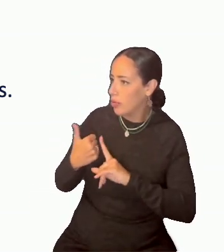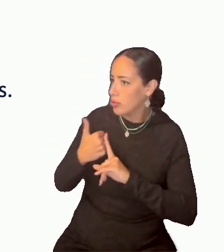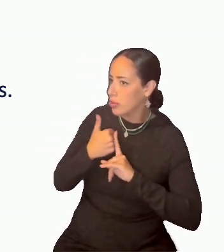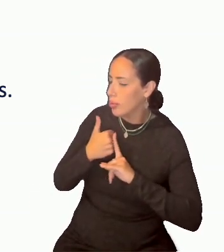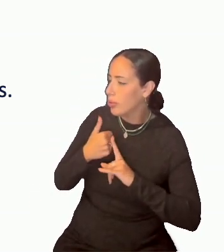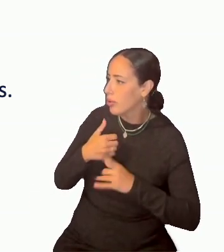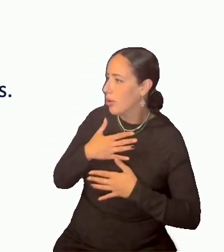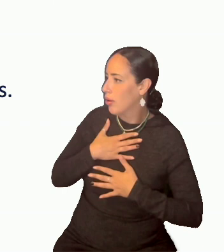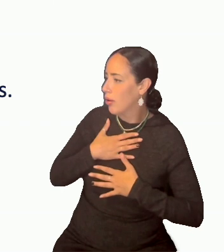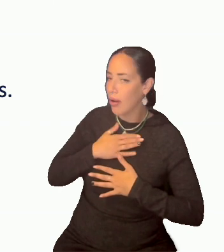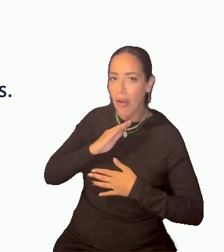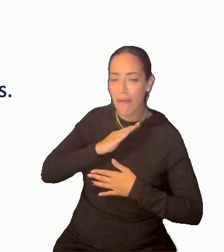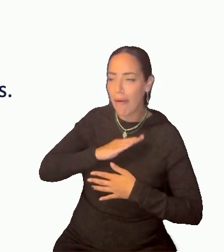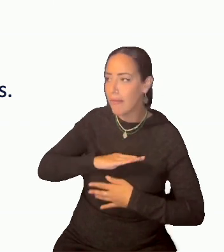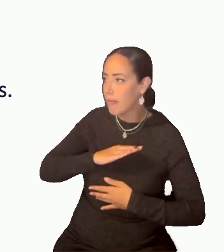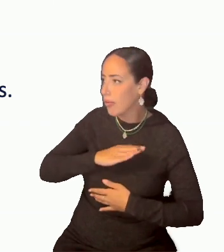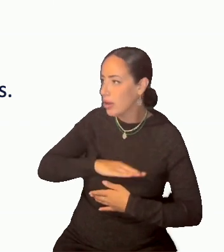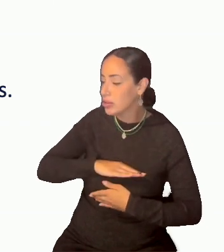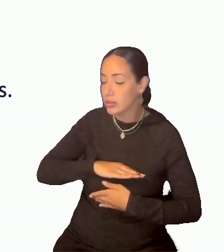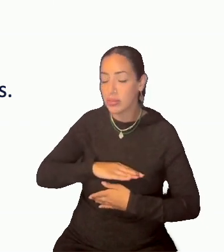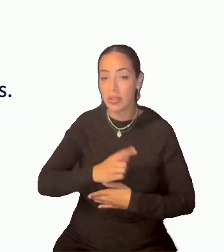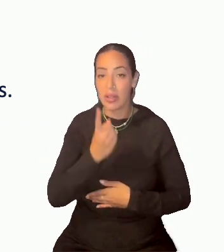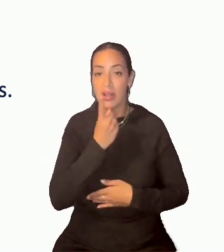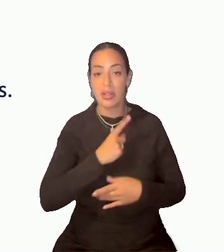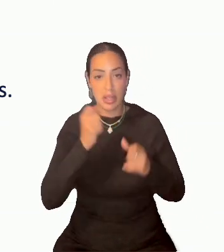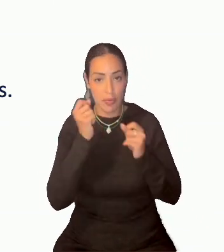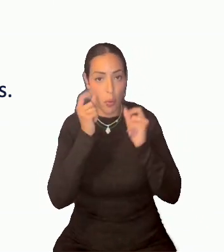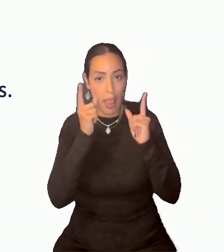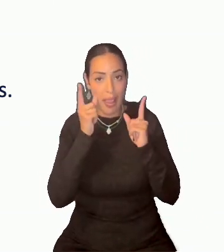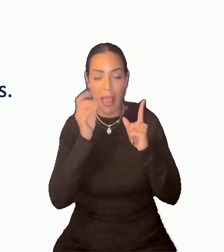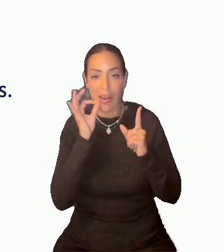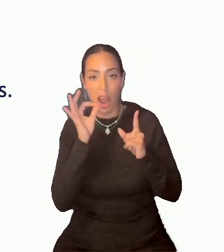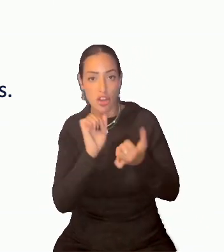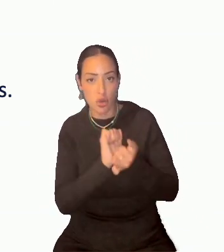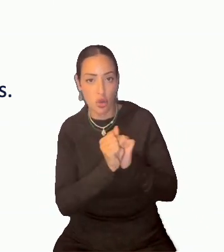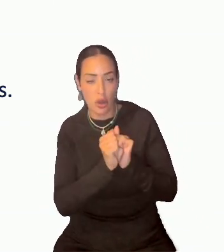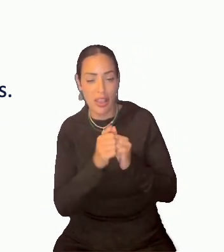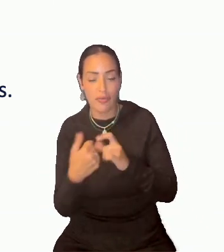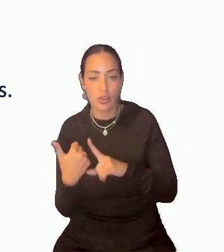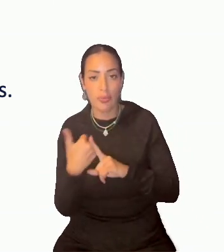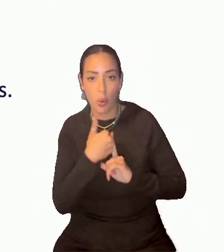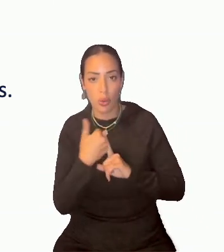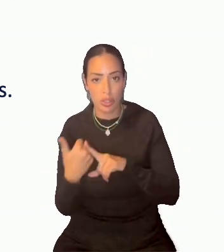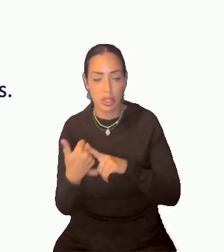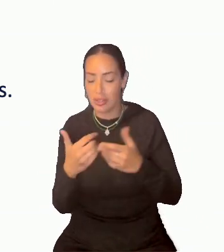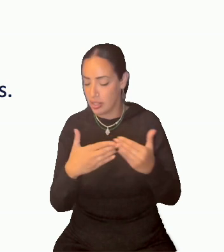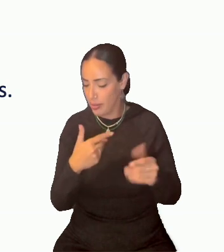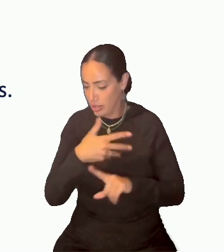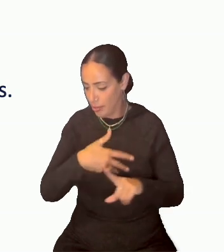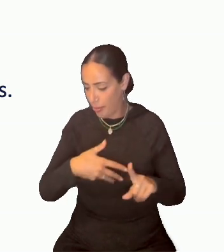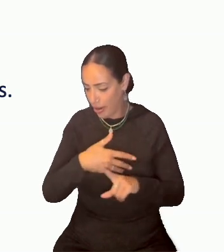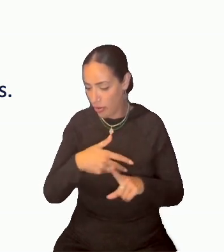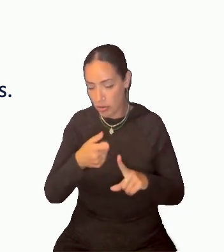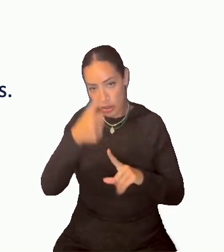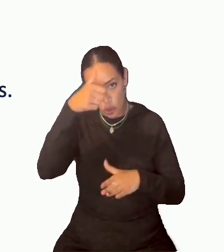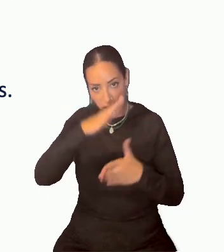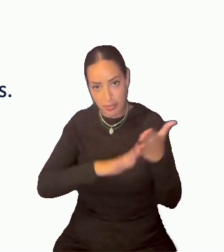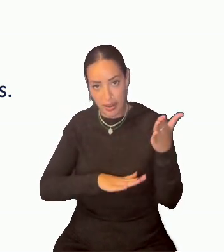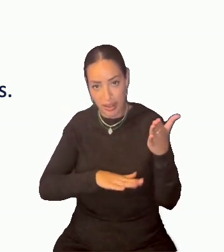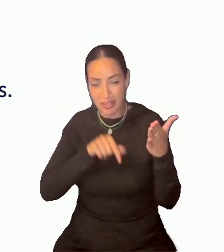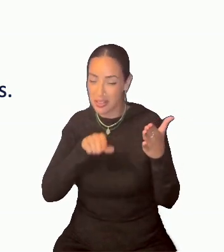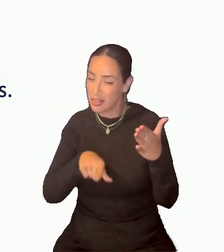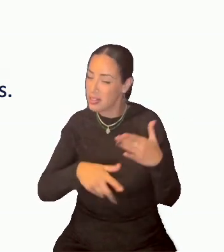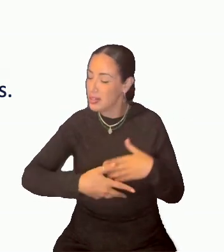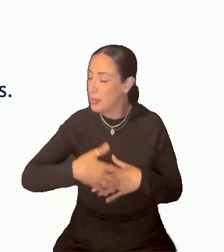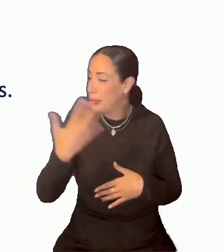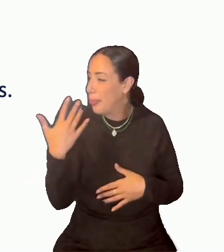him. Be self-aware and access support from your colleague. No matter what your background and level of experience, this will likely be one of